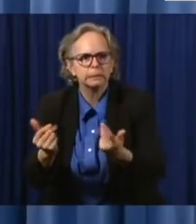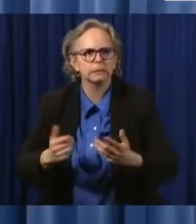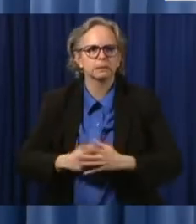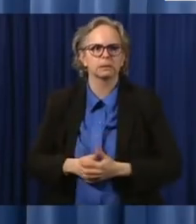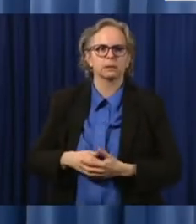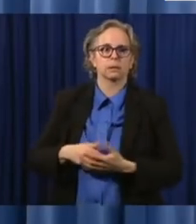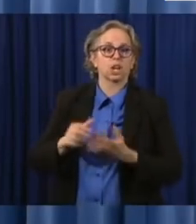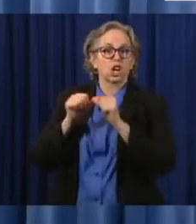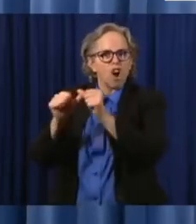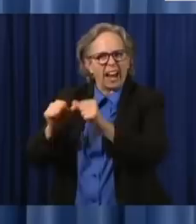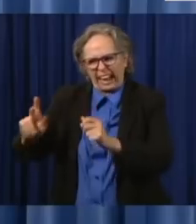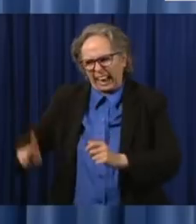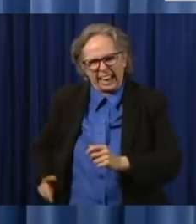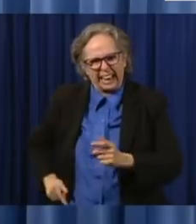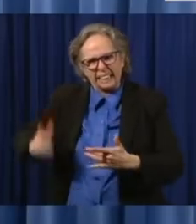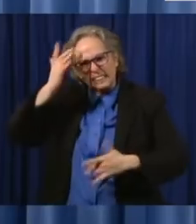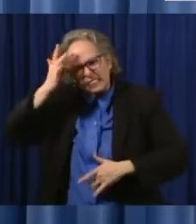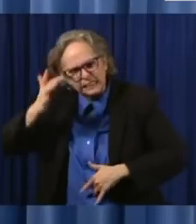liver disease.